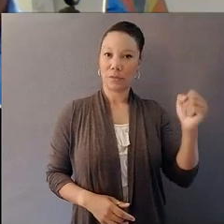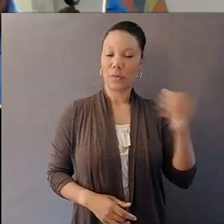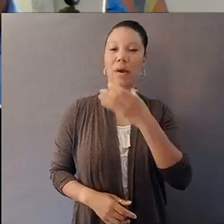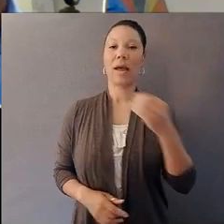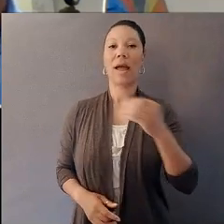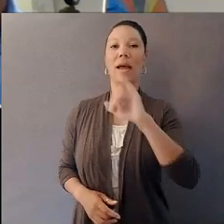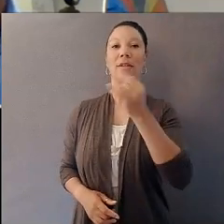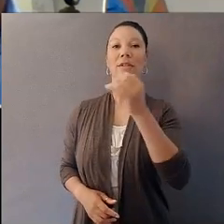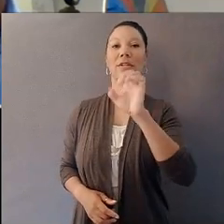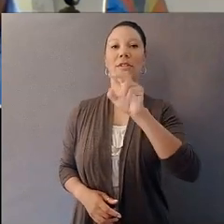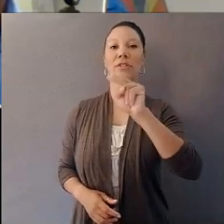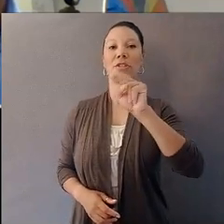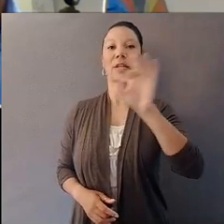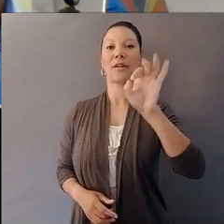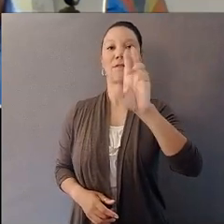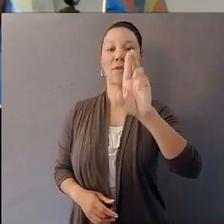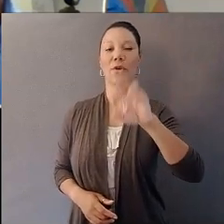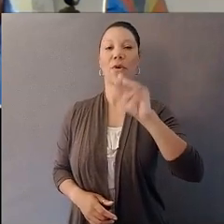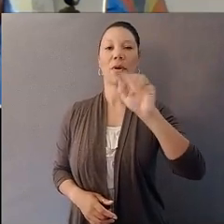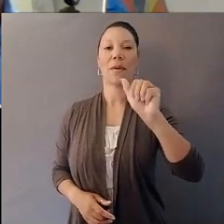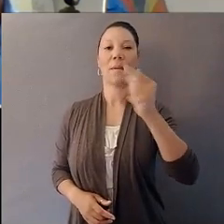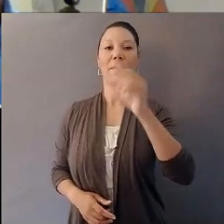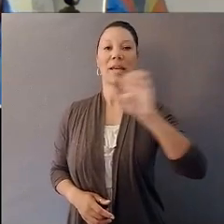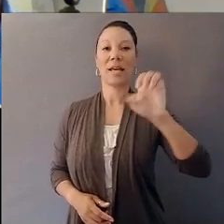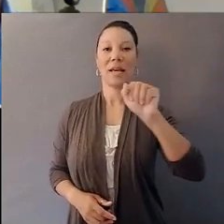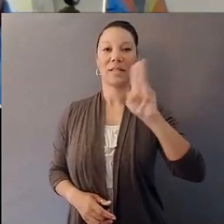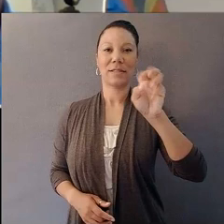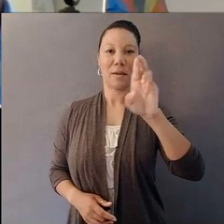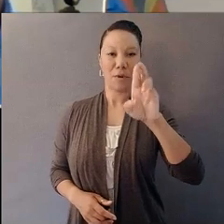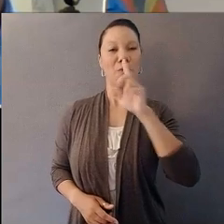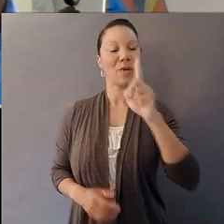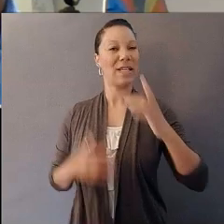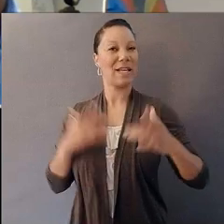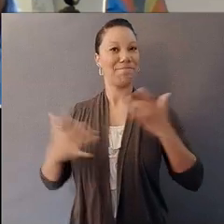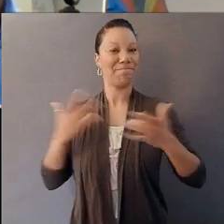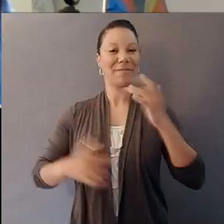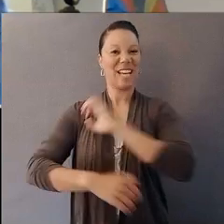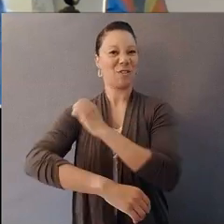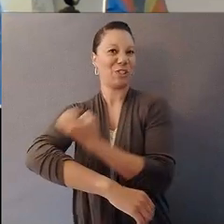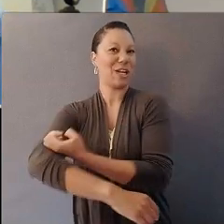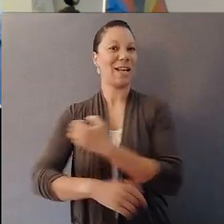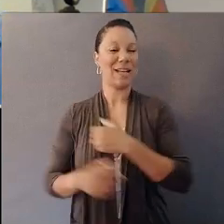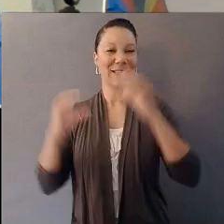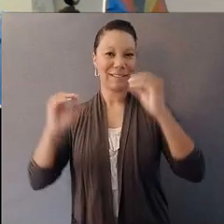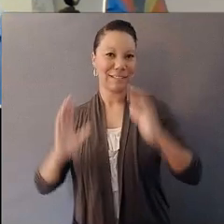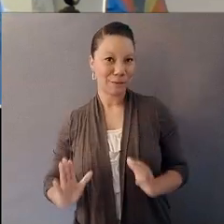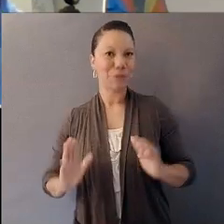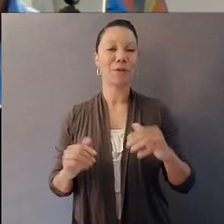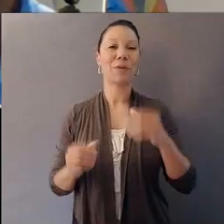very energetic PE teacher who teaches at Irene B. West Elementary School. So Sandeep, should we get